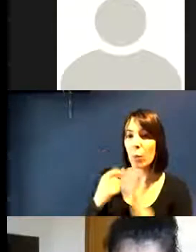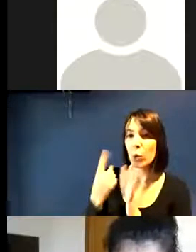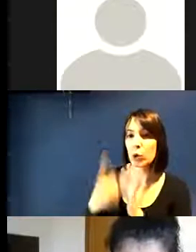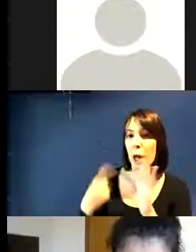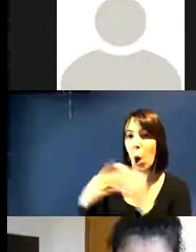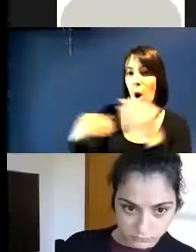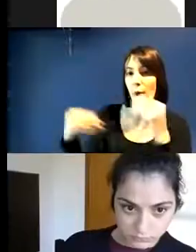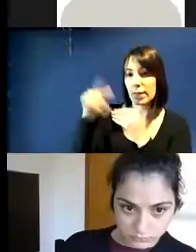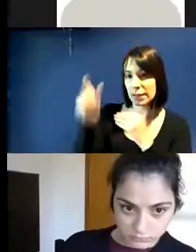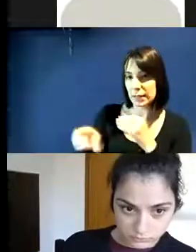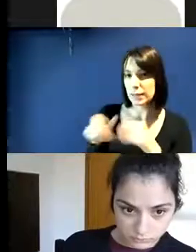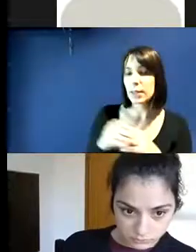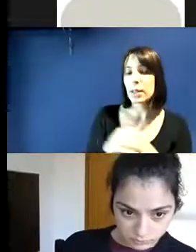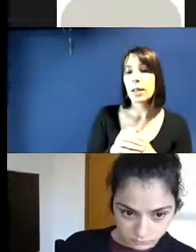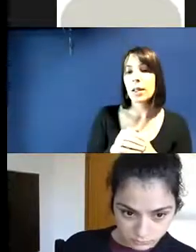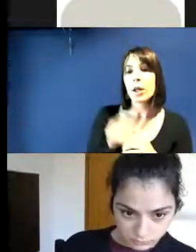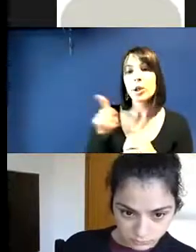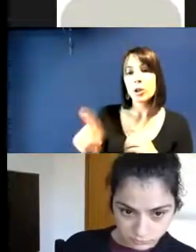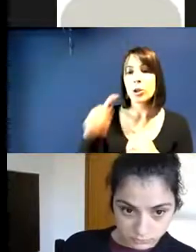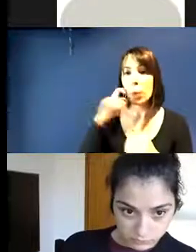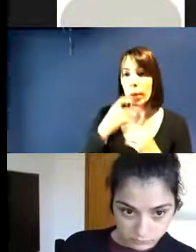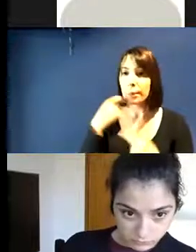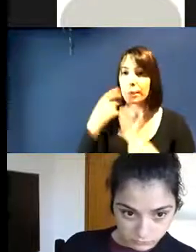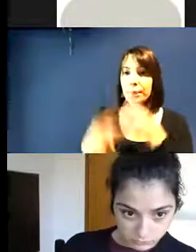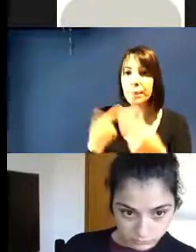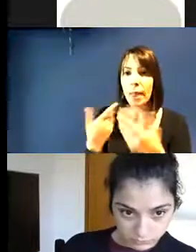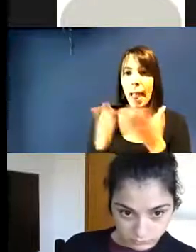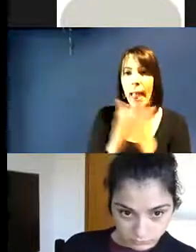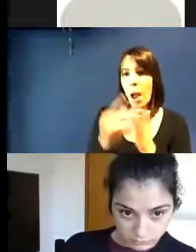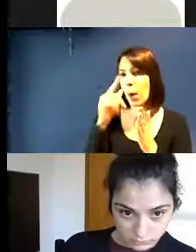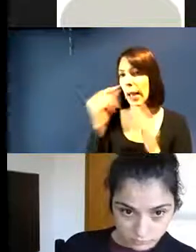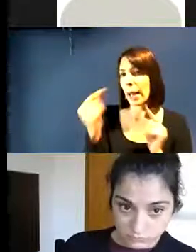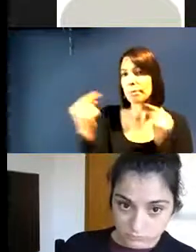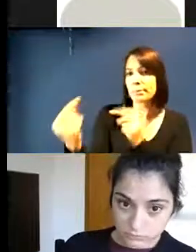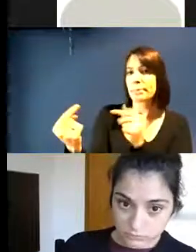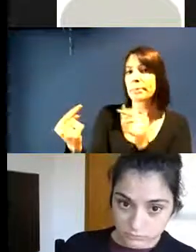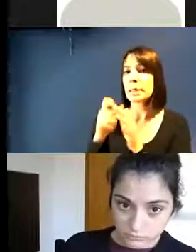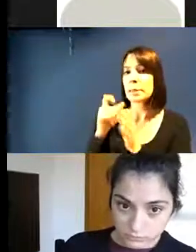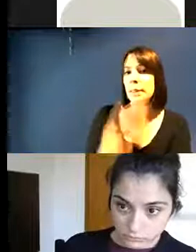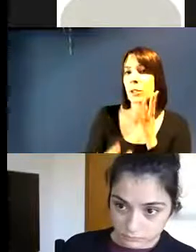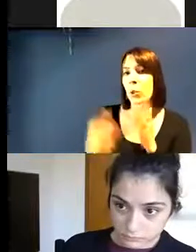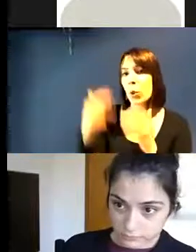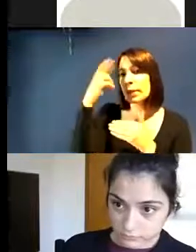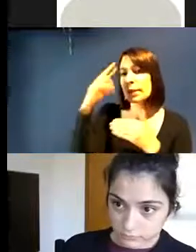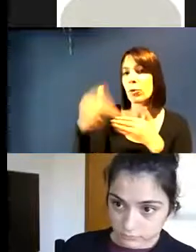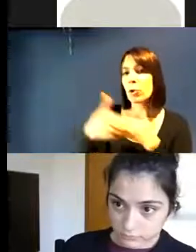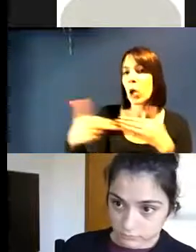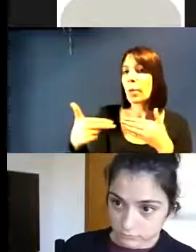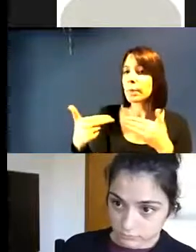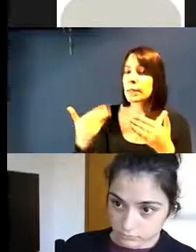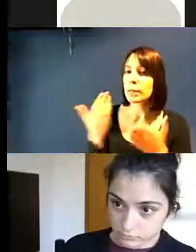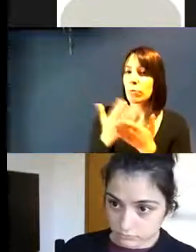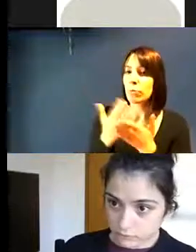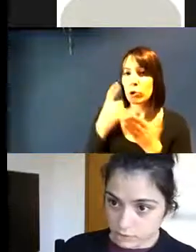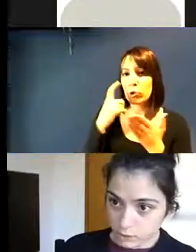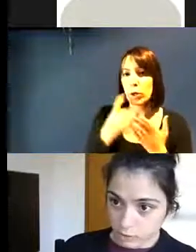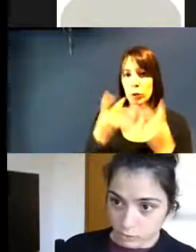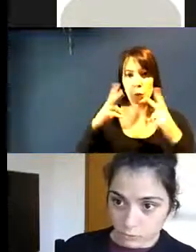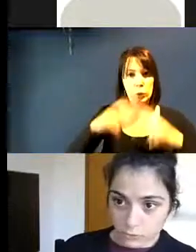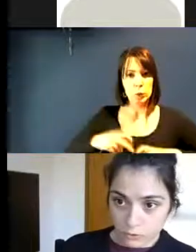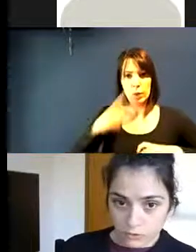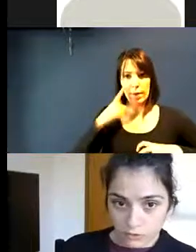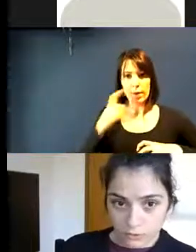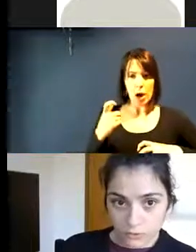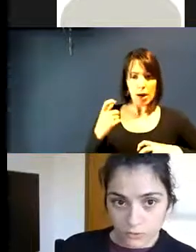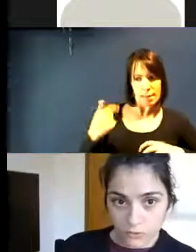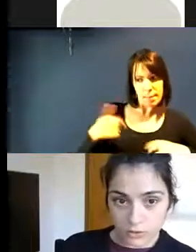that we can act against disability stereotypes, and that's through challenging our own internalized ableism. Thanks,